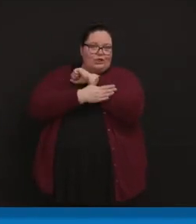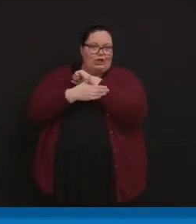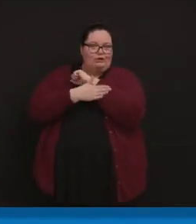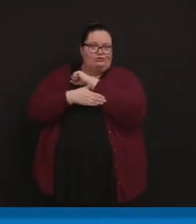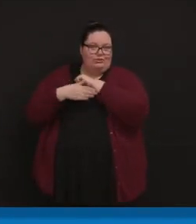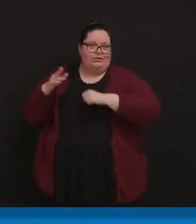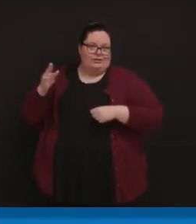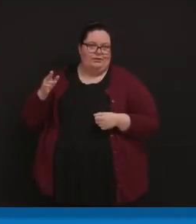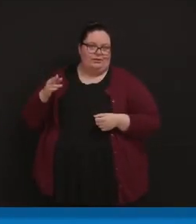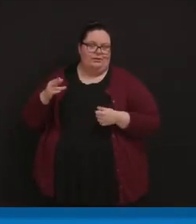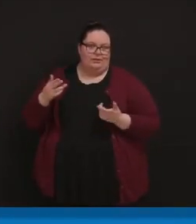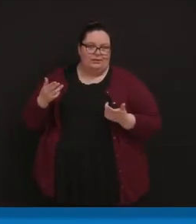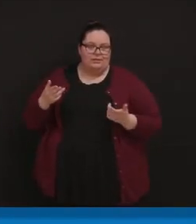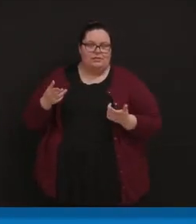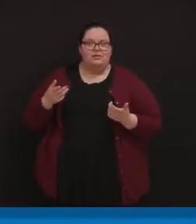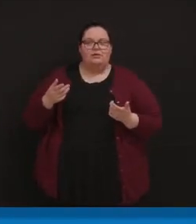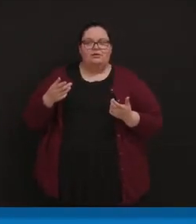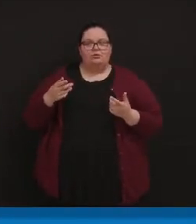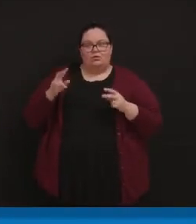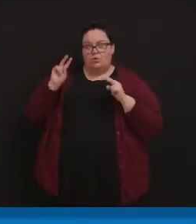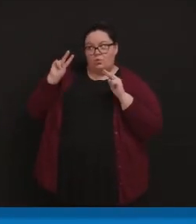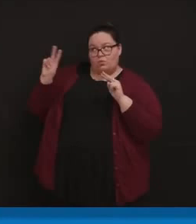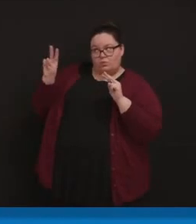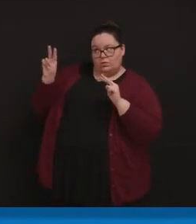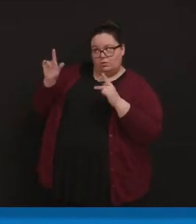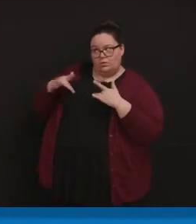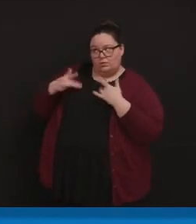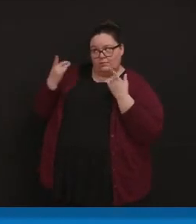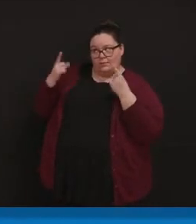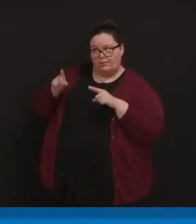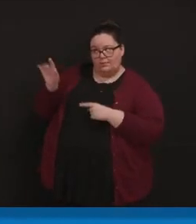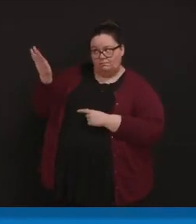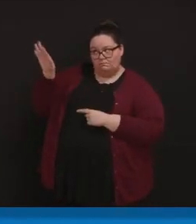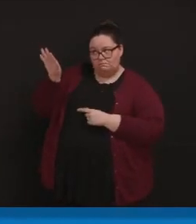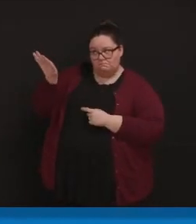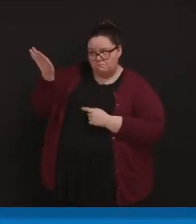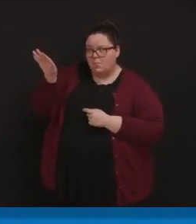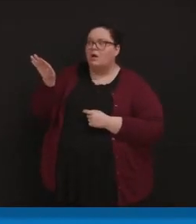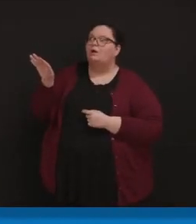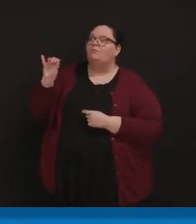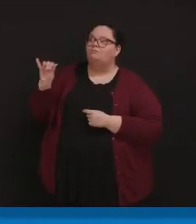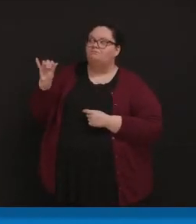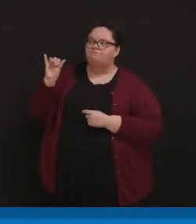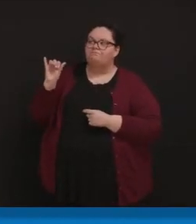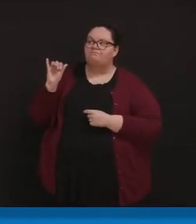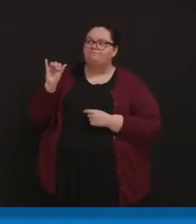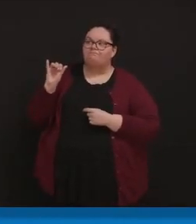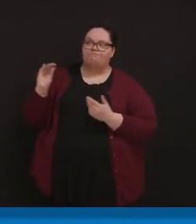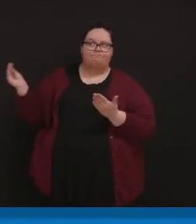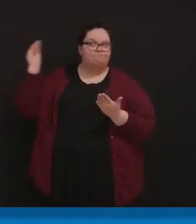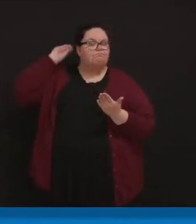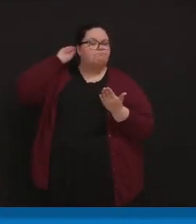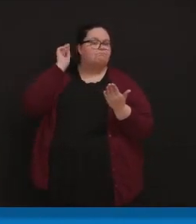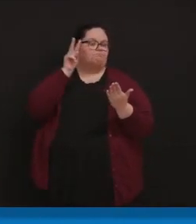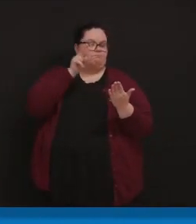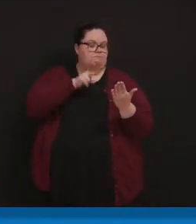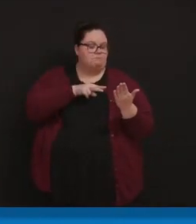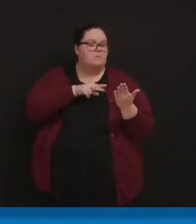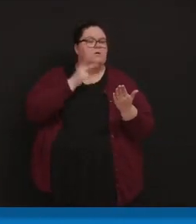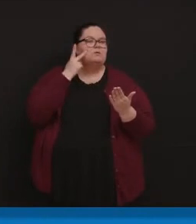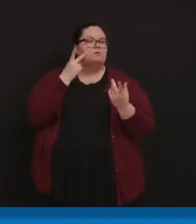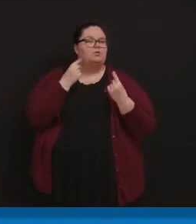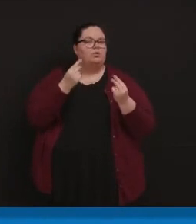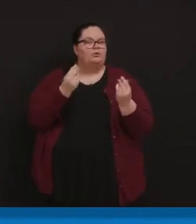So we're definitely keeping a close eye on what's happening elsewhere and keeping that in mind when we're looking at what we need to do here in New Brunswick